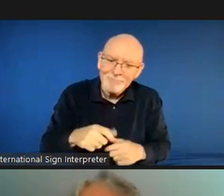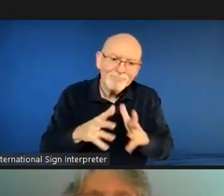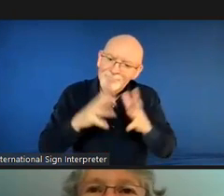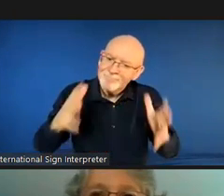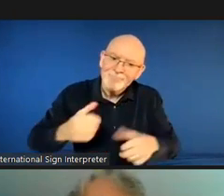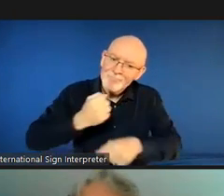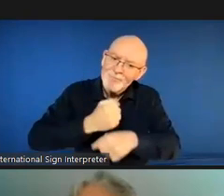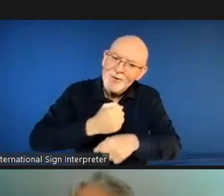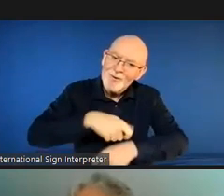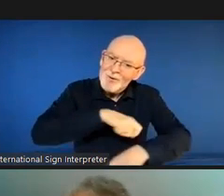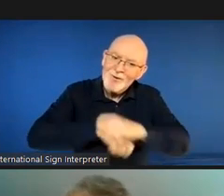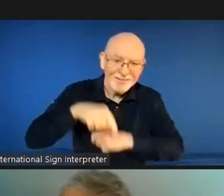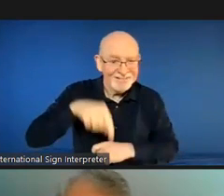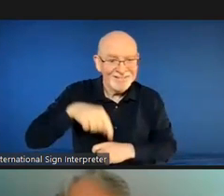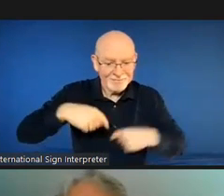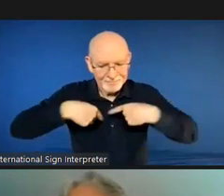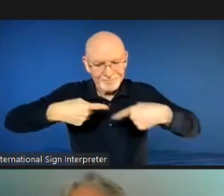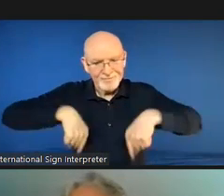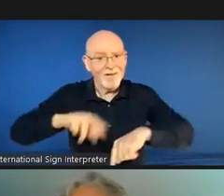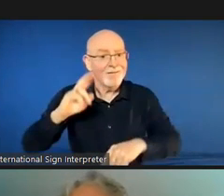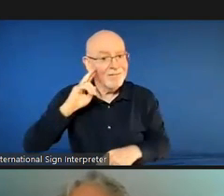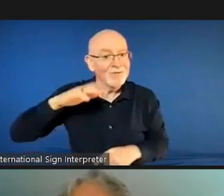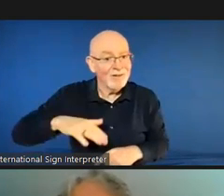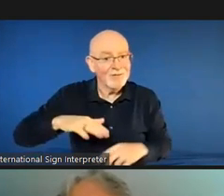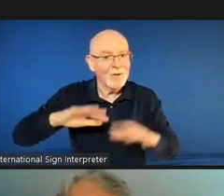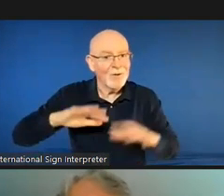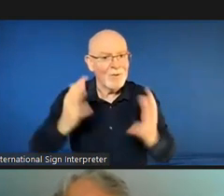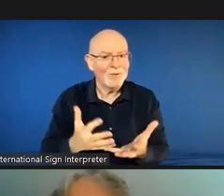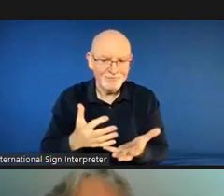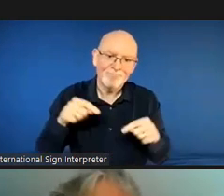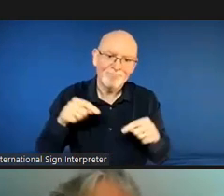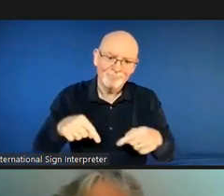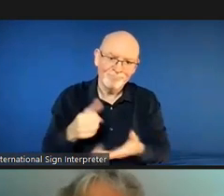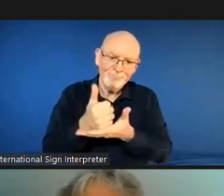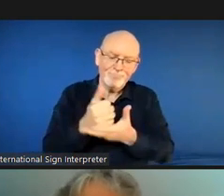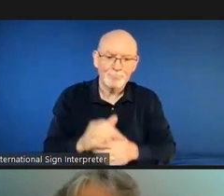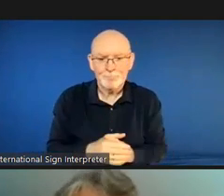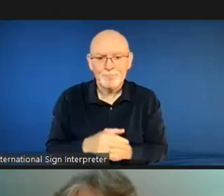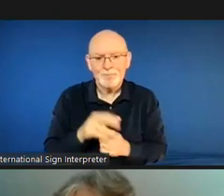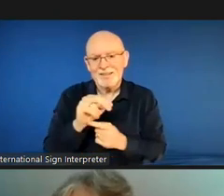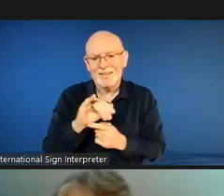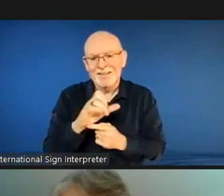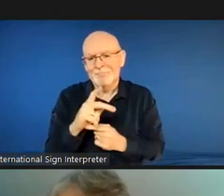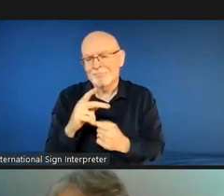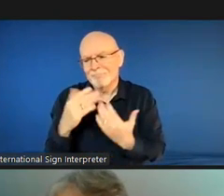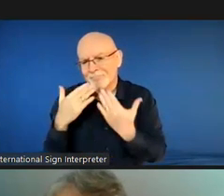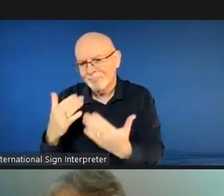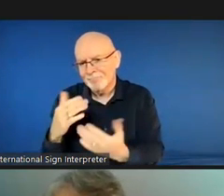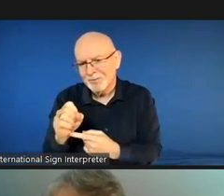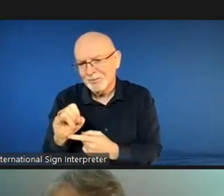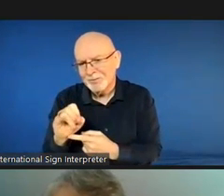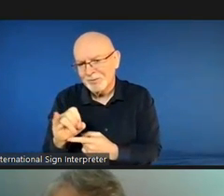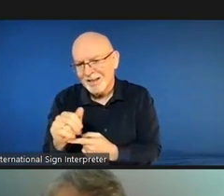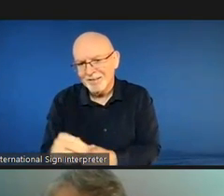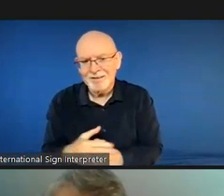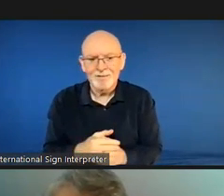there has been a huge growth in the kind of global interest and concerted political will to